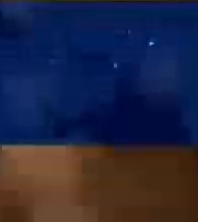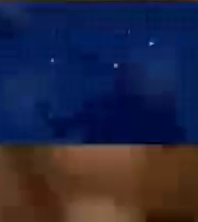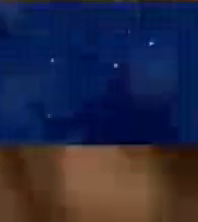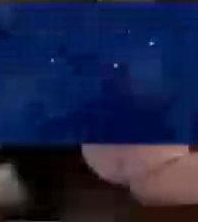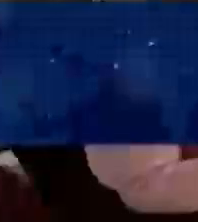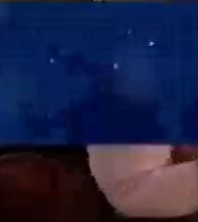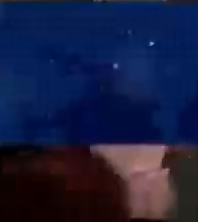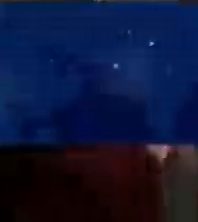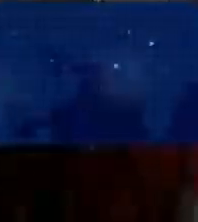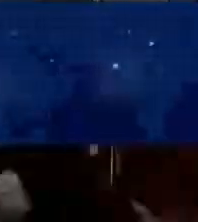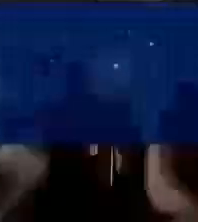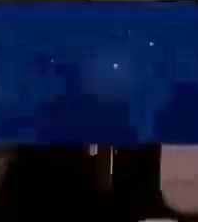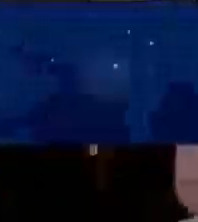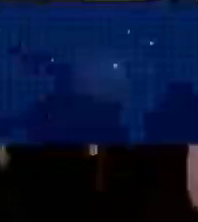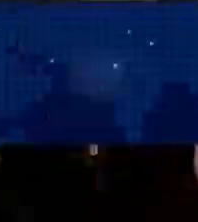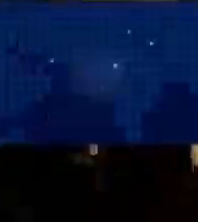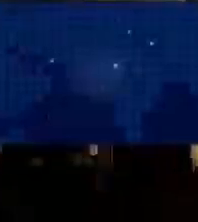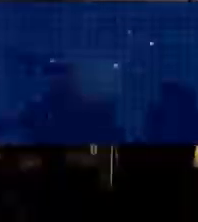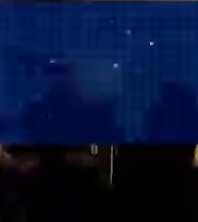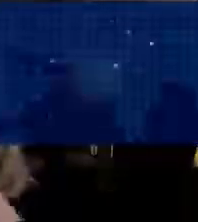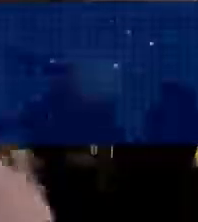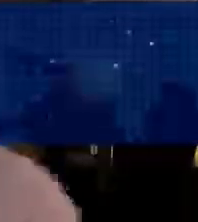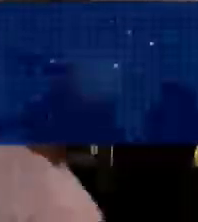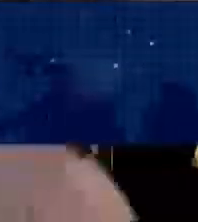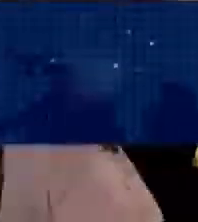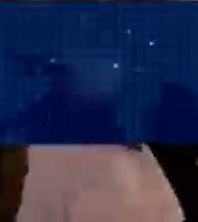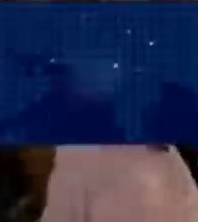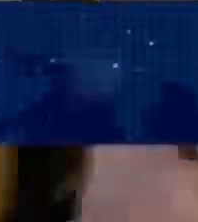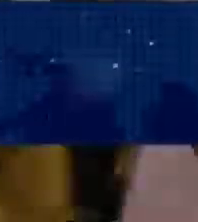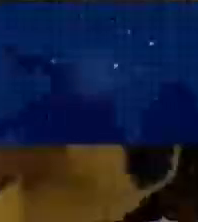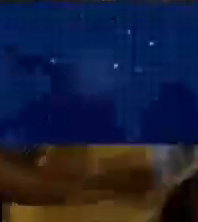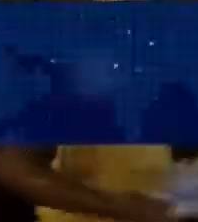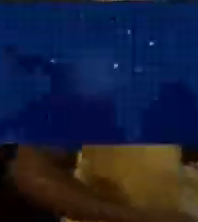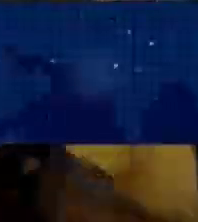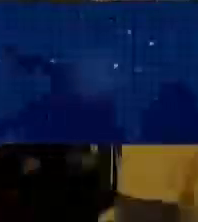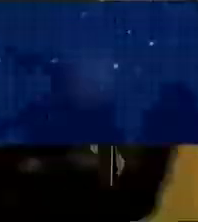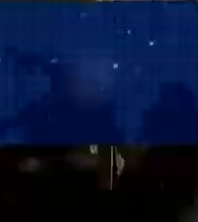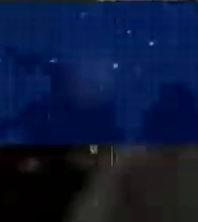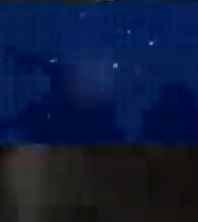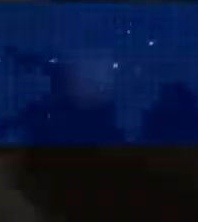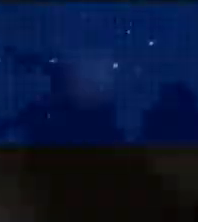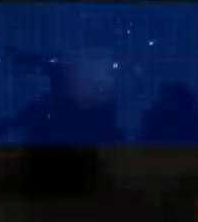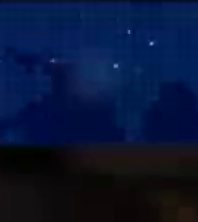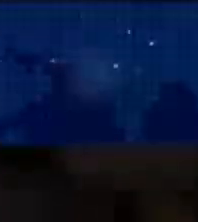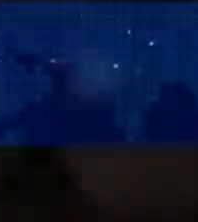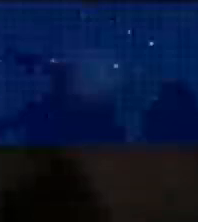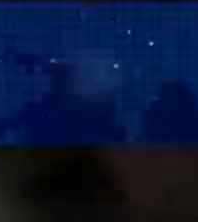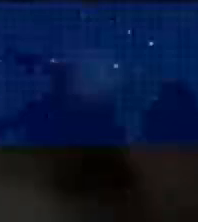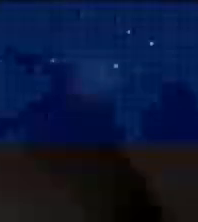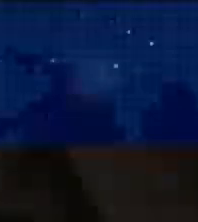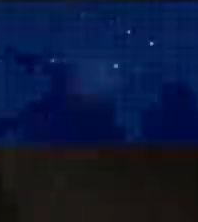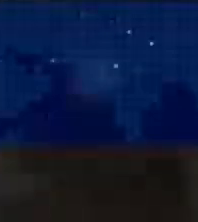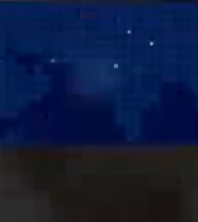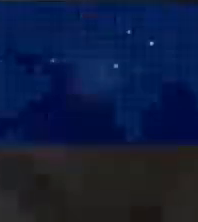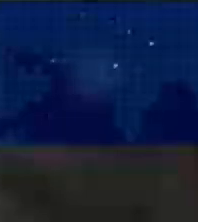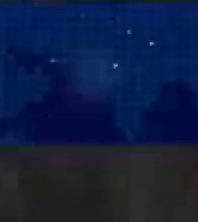may be, please keep praying. Keep praying. Keep expecting. Very soon, the man of God will